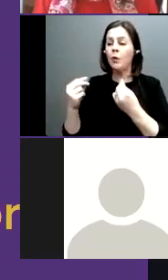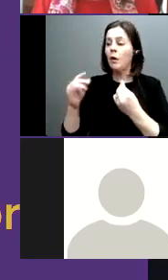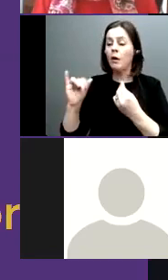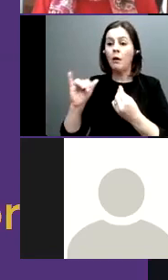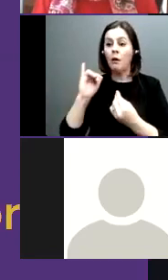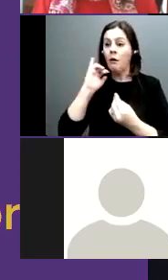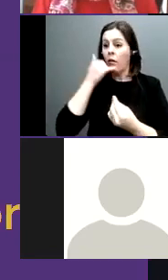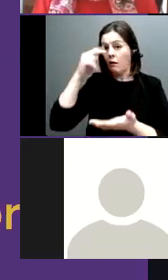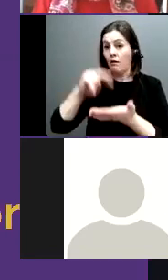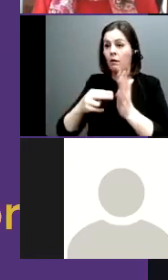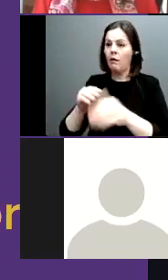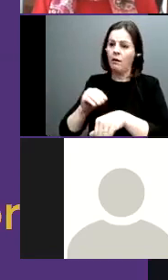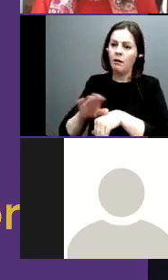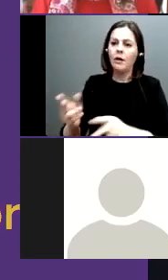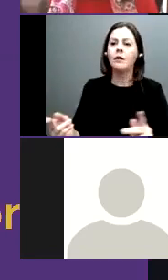re-traumatize the person.